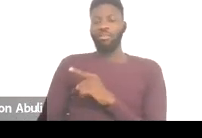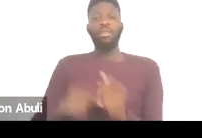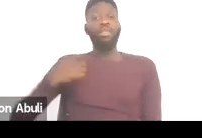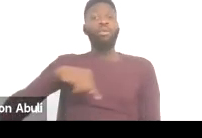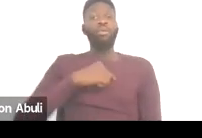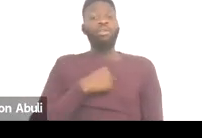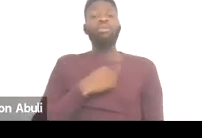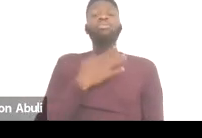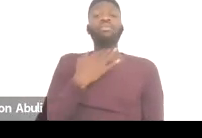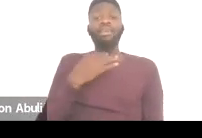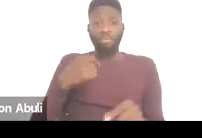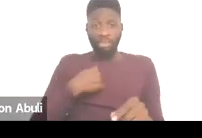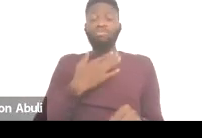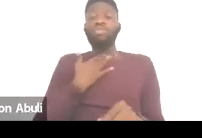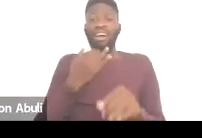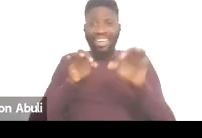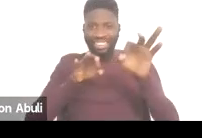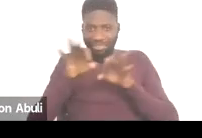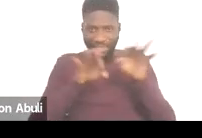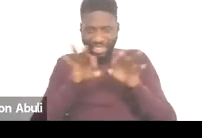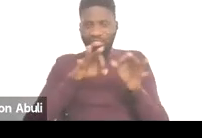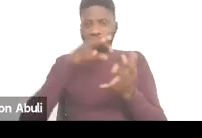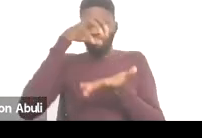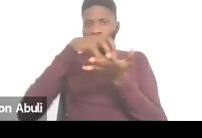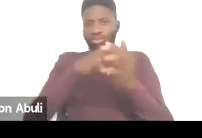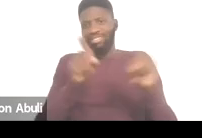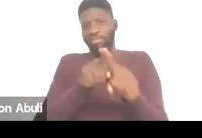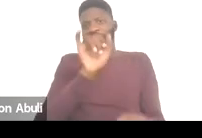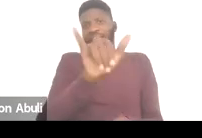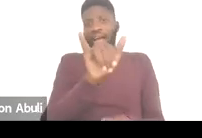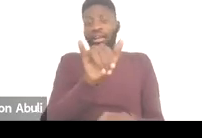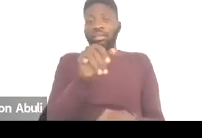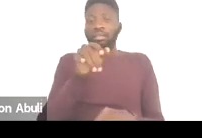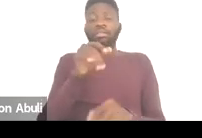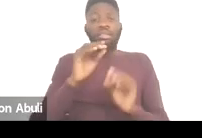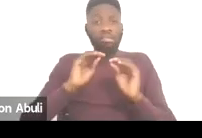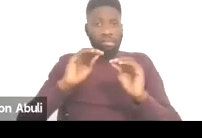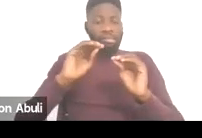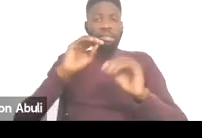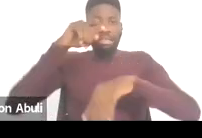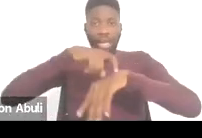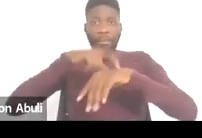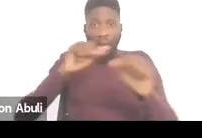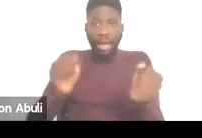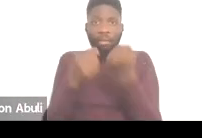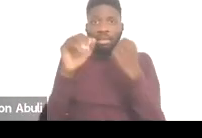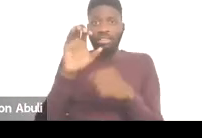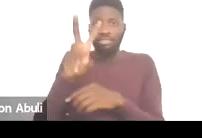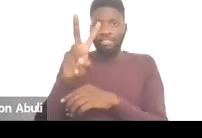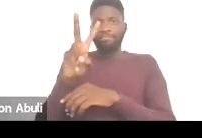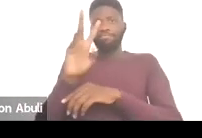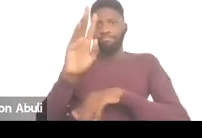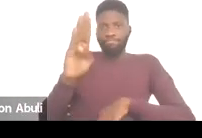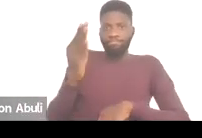I want to take you through that situation to get you to that point where when you present your CV to someone,